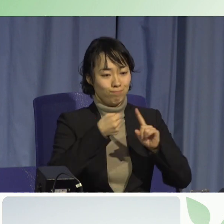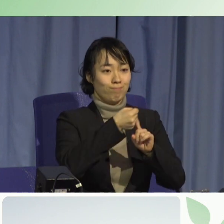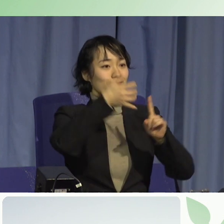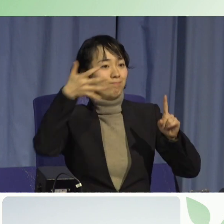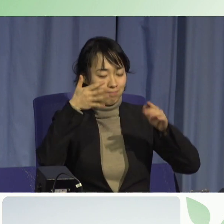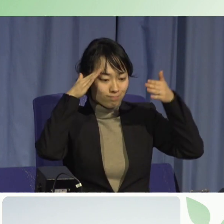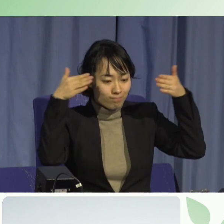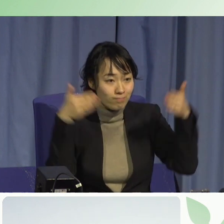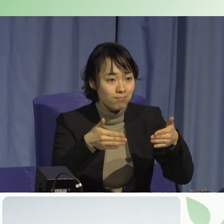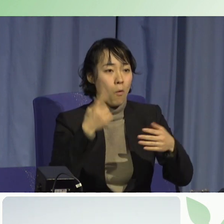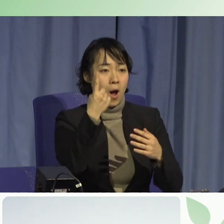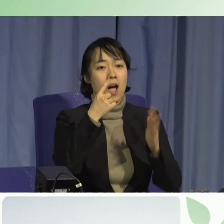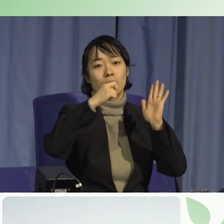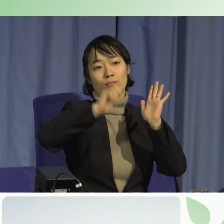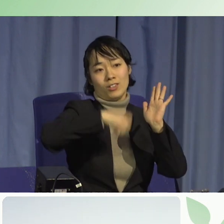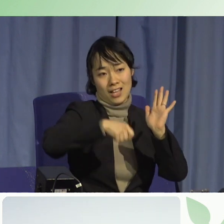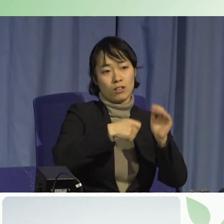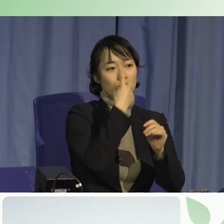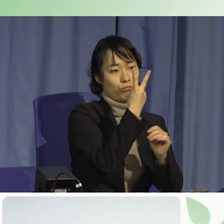So now I would like to